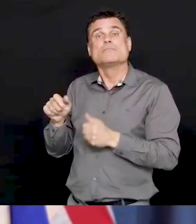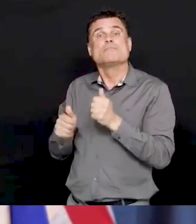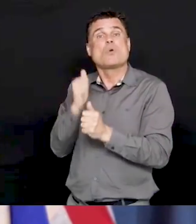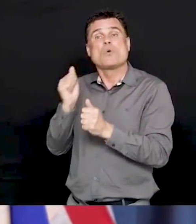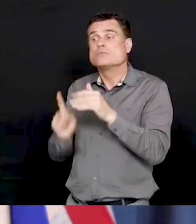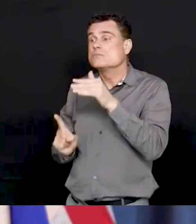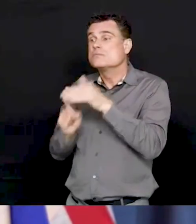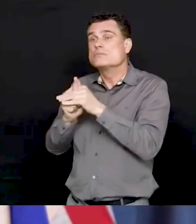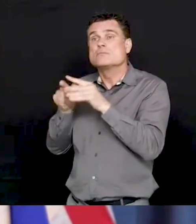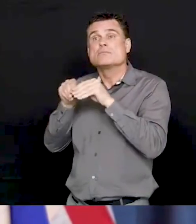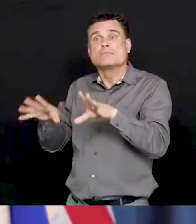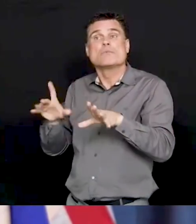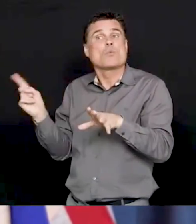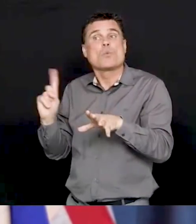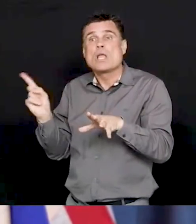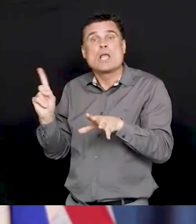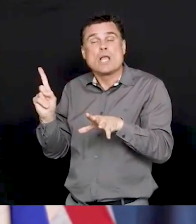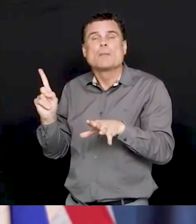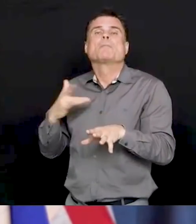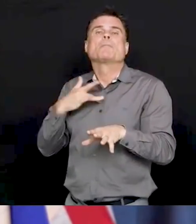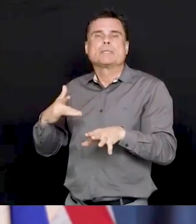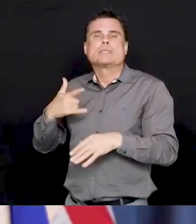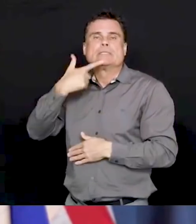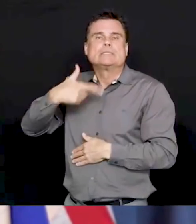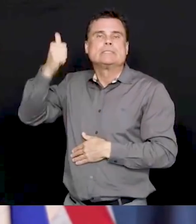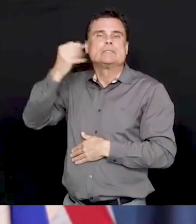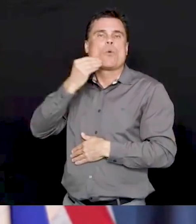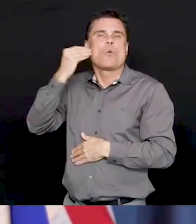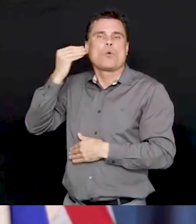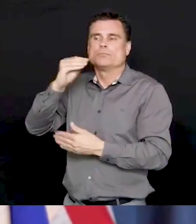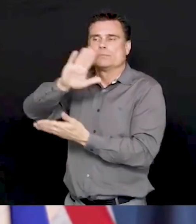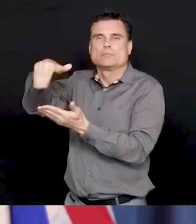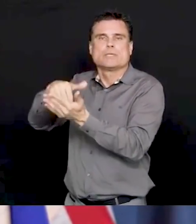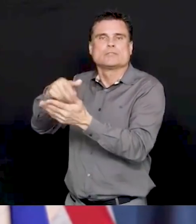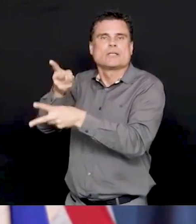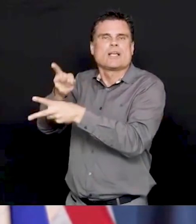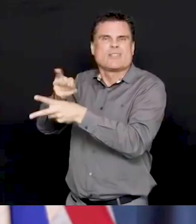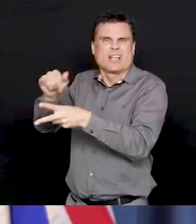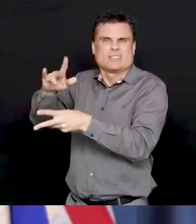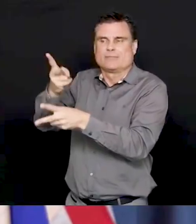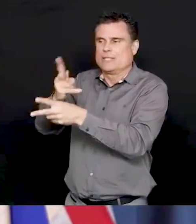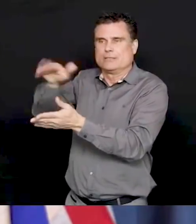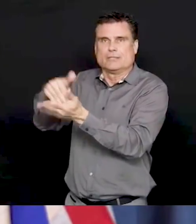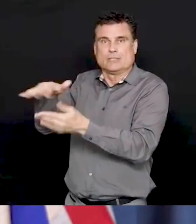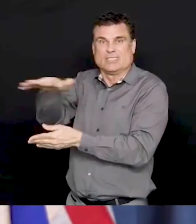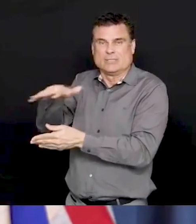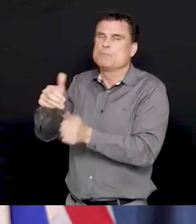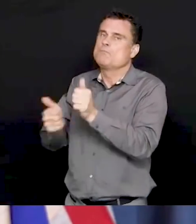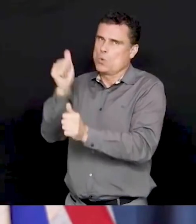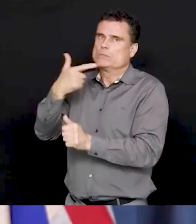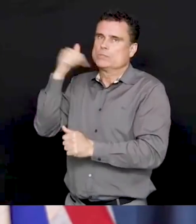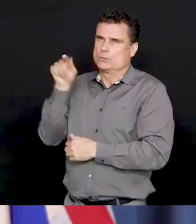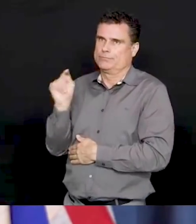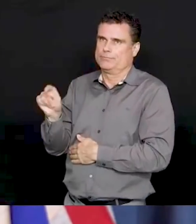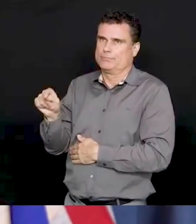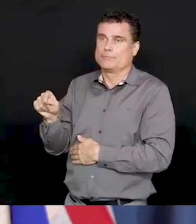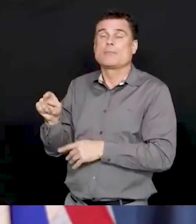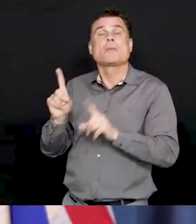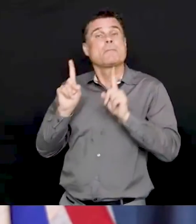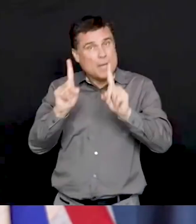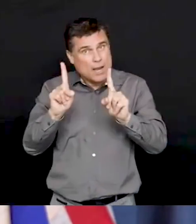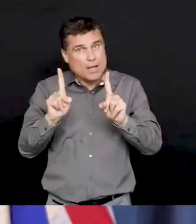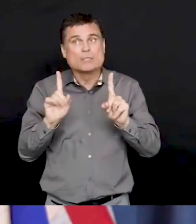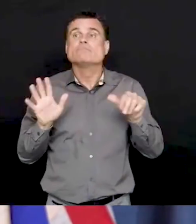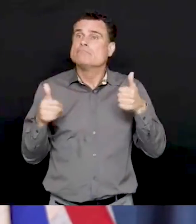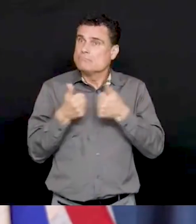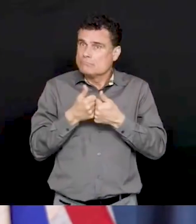sure we're doing everything we can in those settings is incredibly important. But it's challenging for all of us to not know